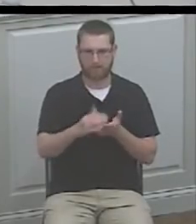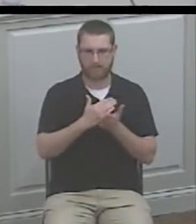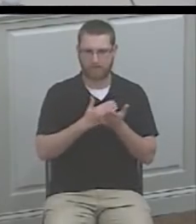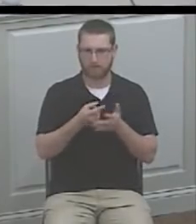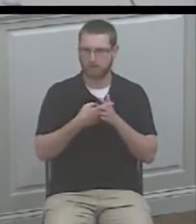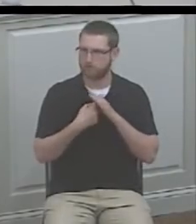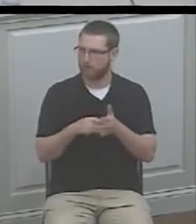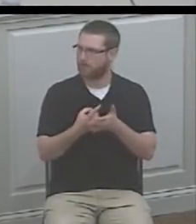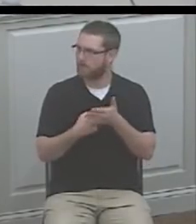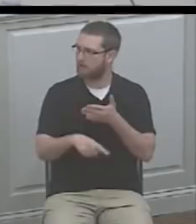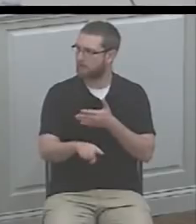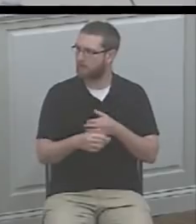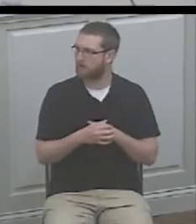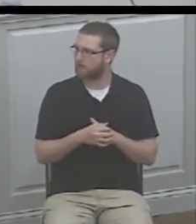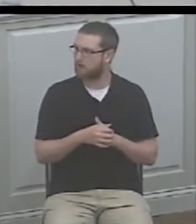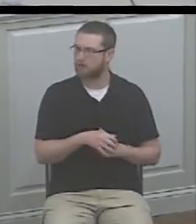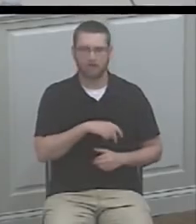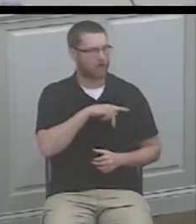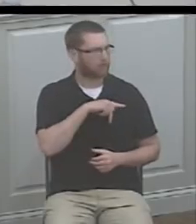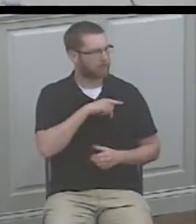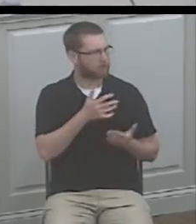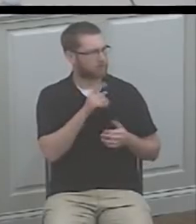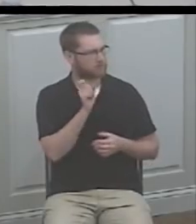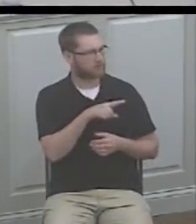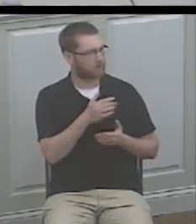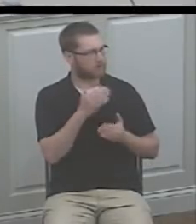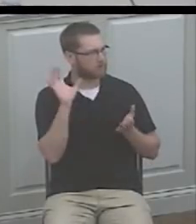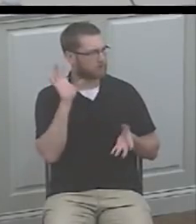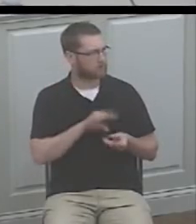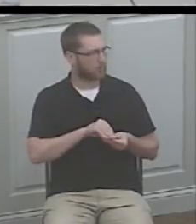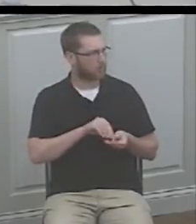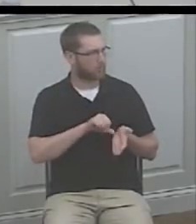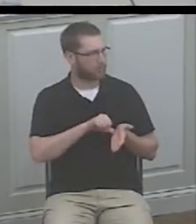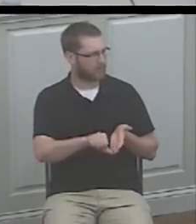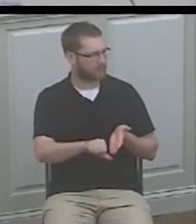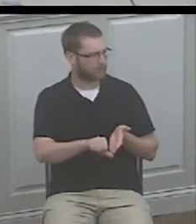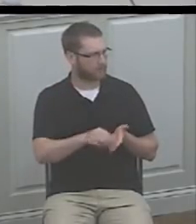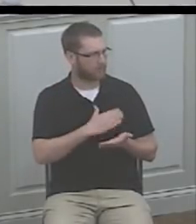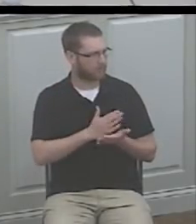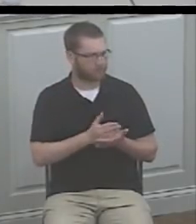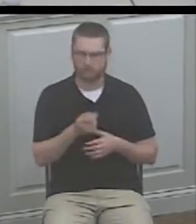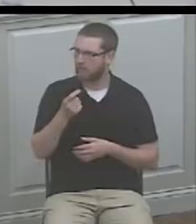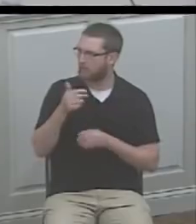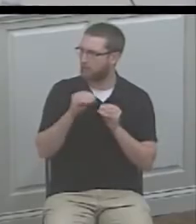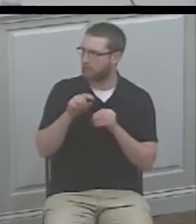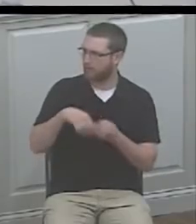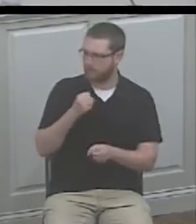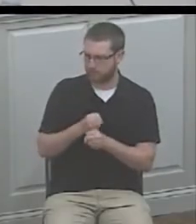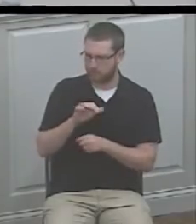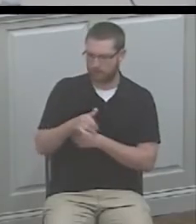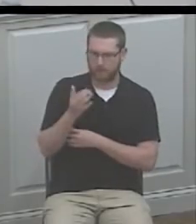week. Earl, what's our total budget for paving? It's a little bigger this year